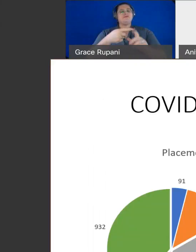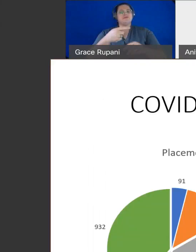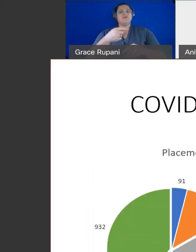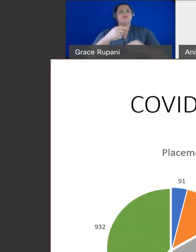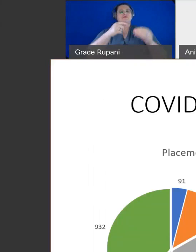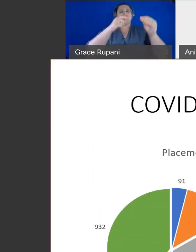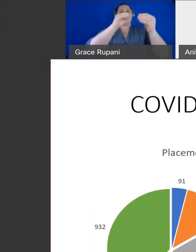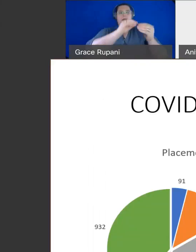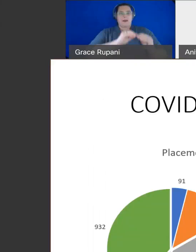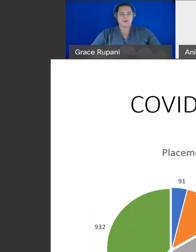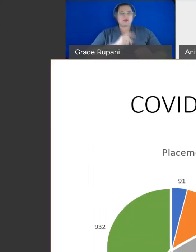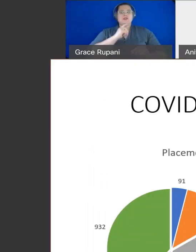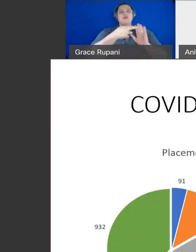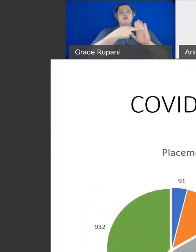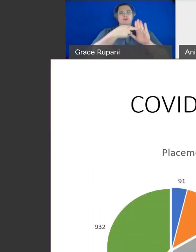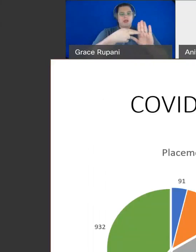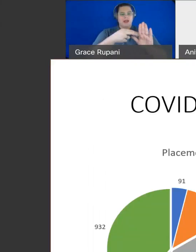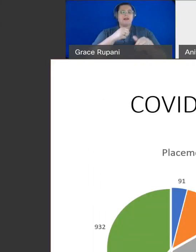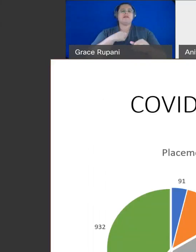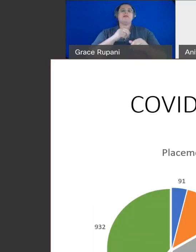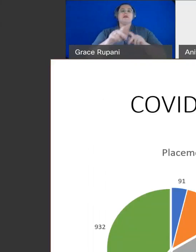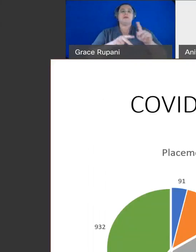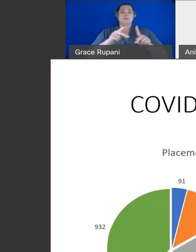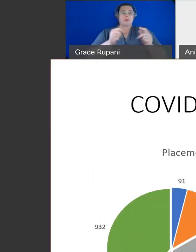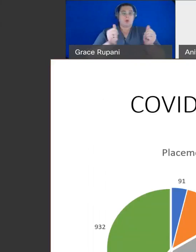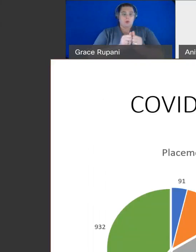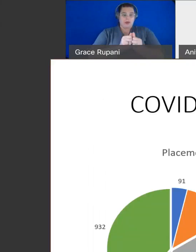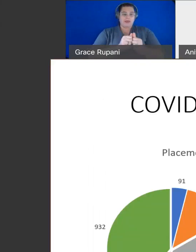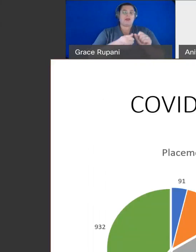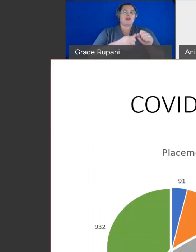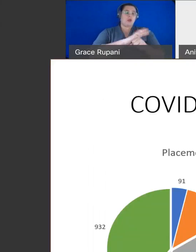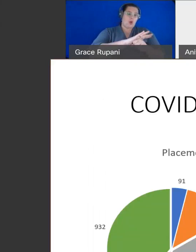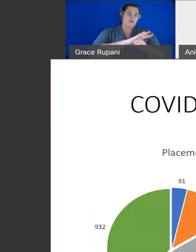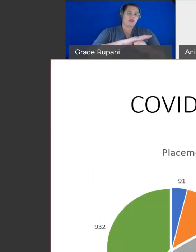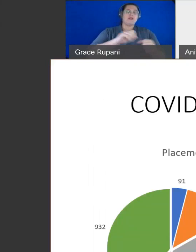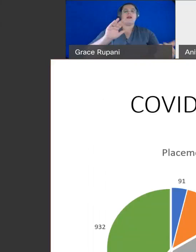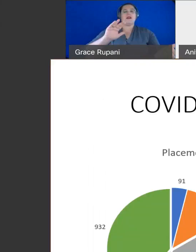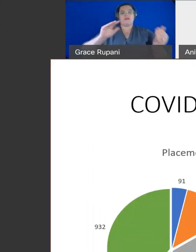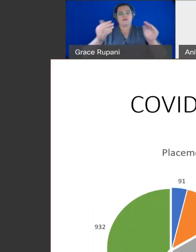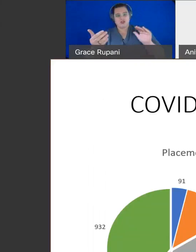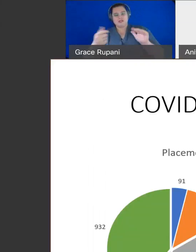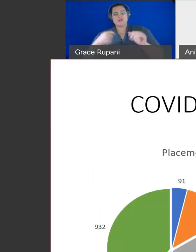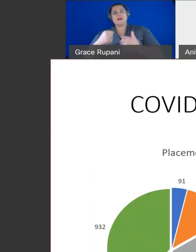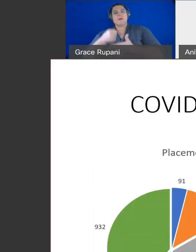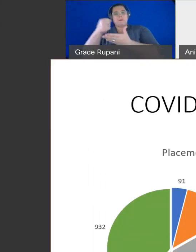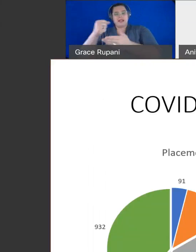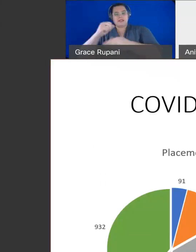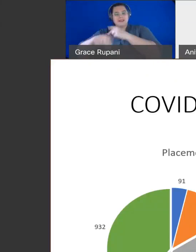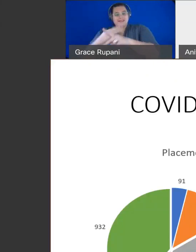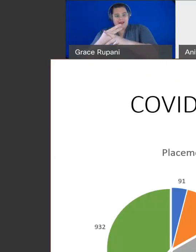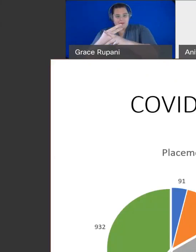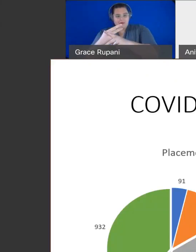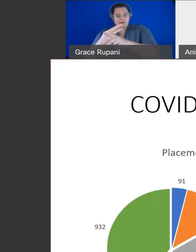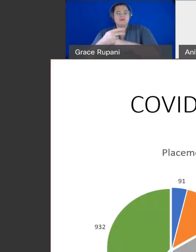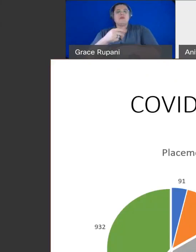the people with COVID versus their overall representation by placement type supported by DDA, so that you can see,